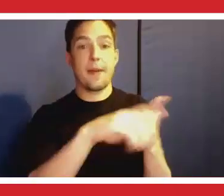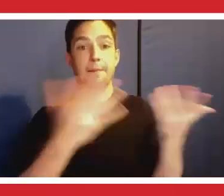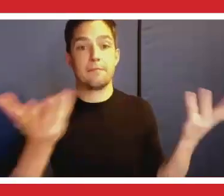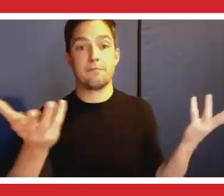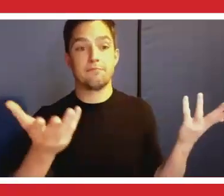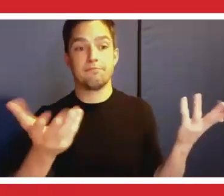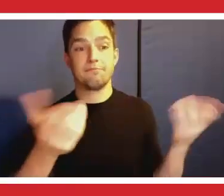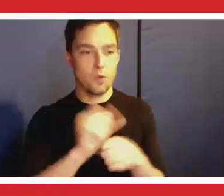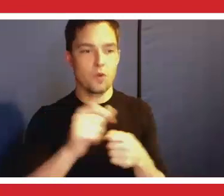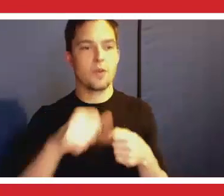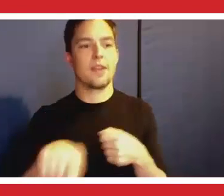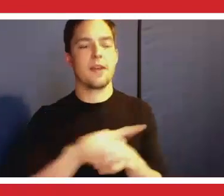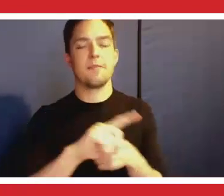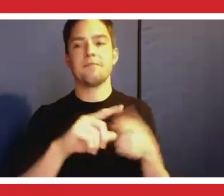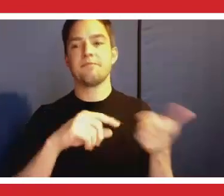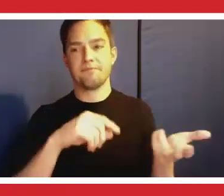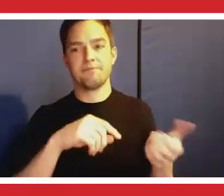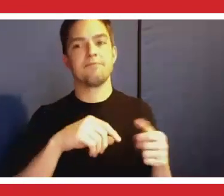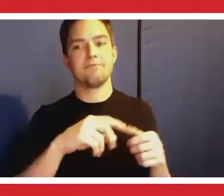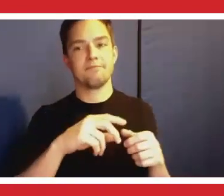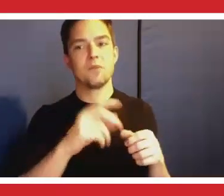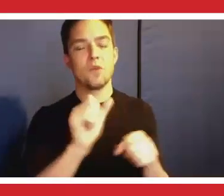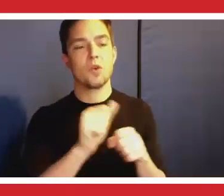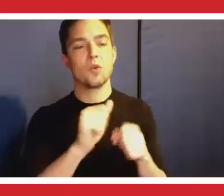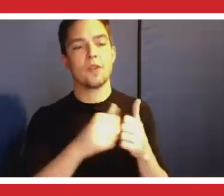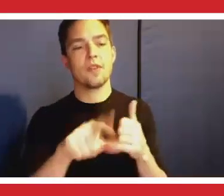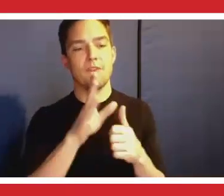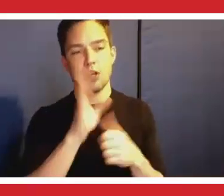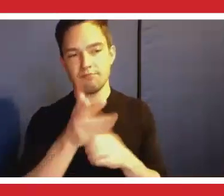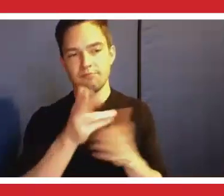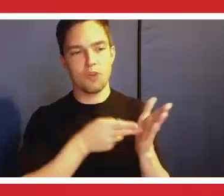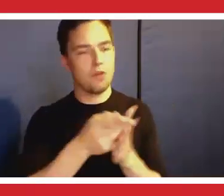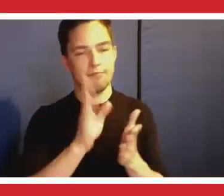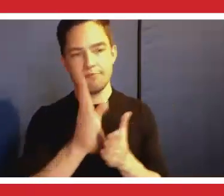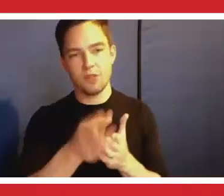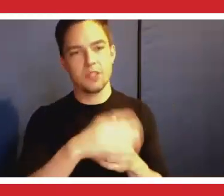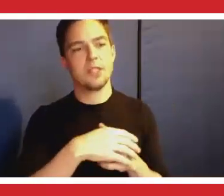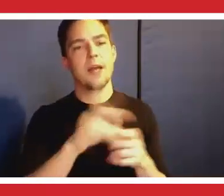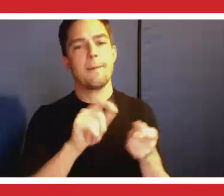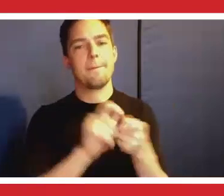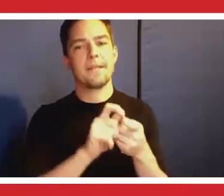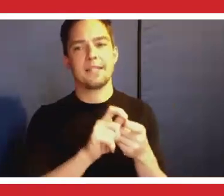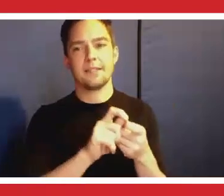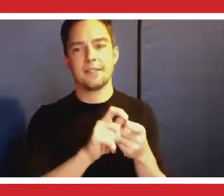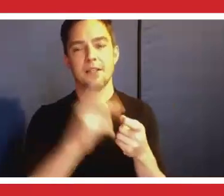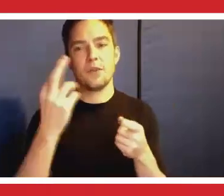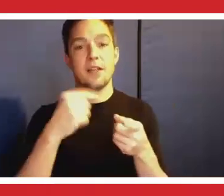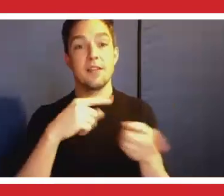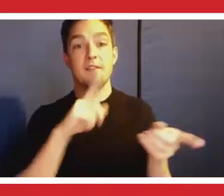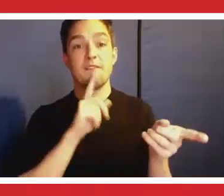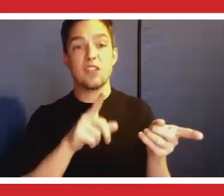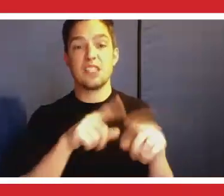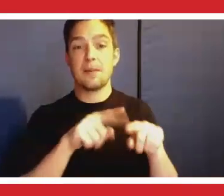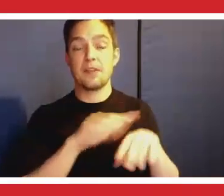understand that they have huge needs and work with them very honestly, and particularly because they are extremely dependent on